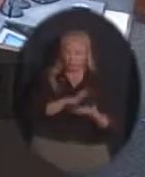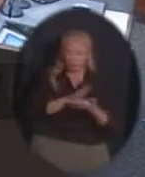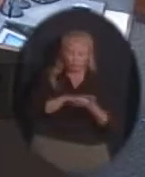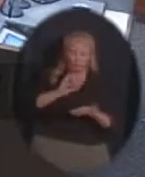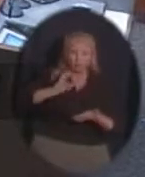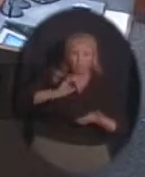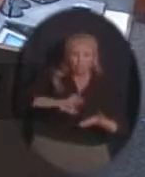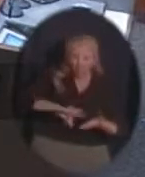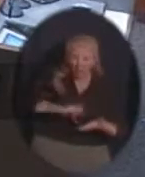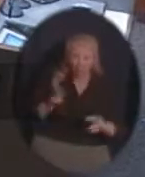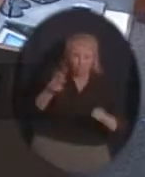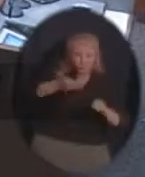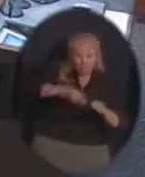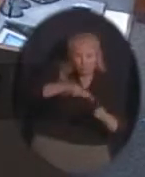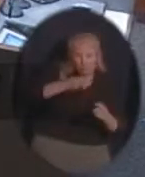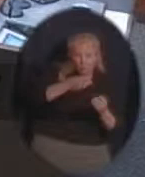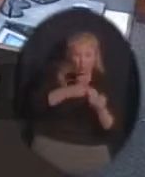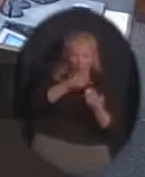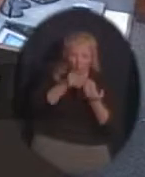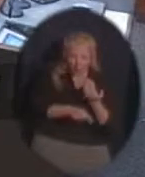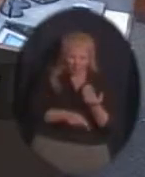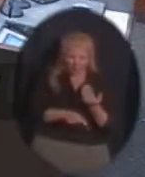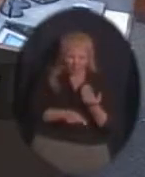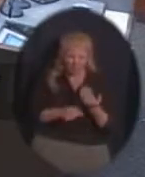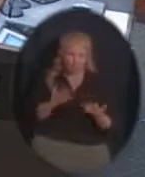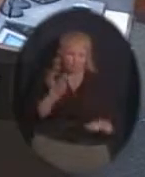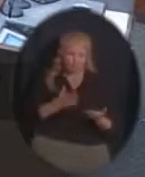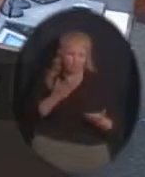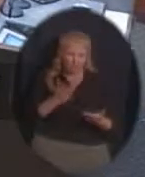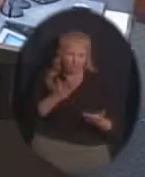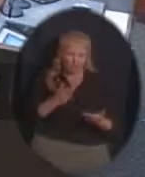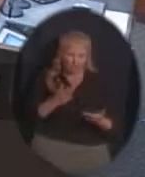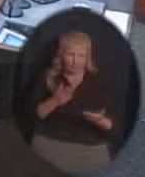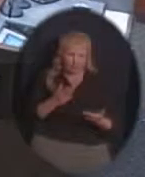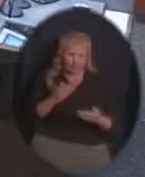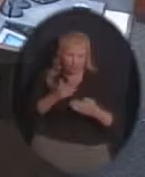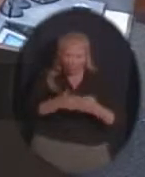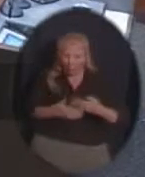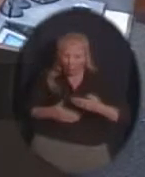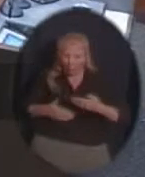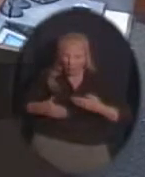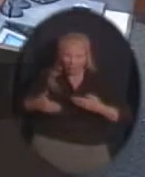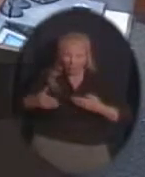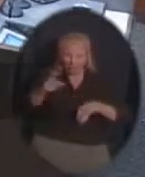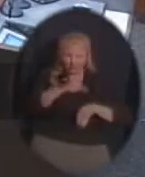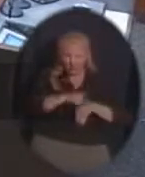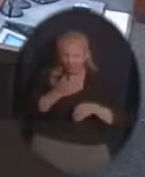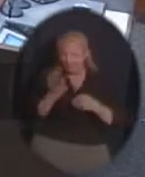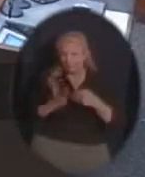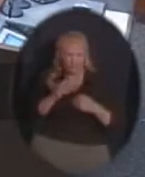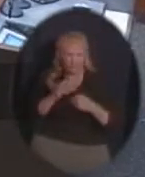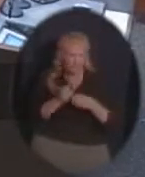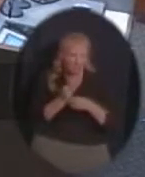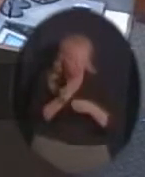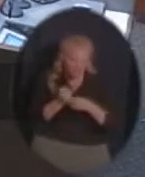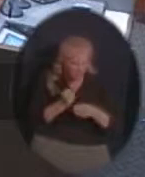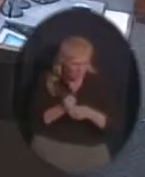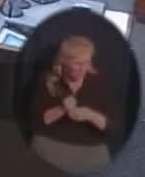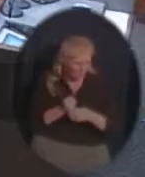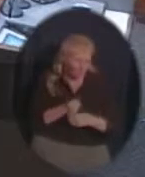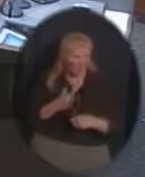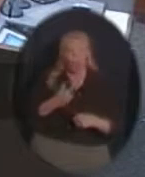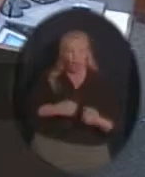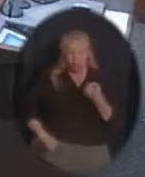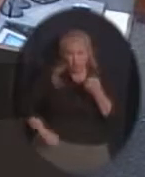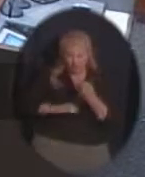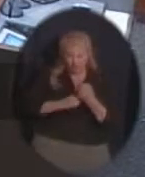to come on, and it may be over a period of time. We can take a look at that. So those are all what I would say board options that are still